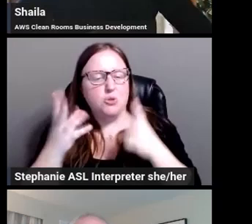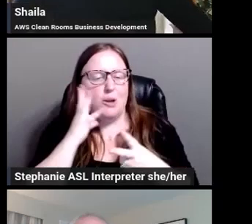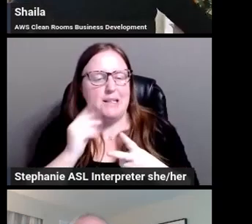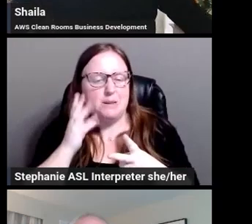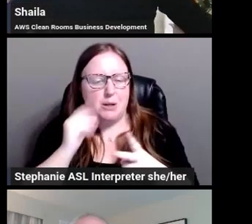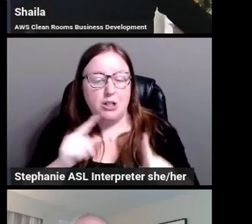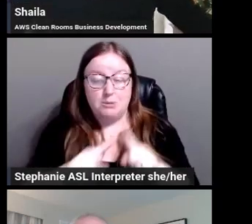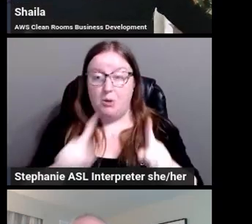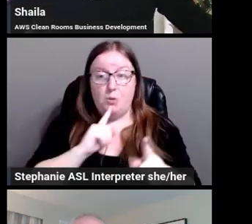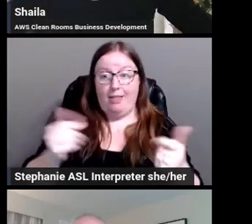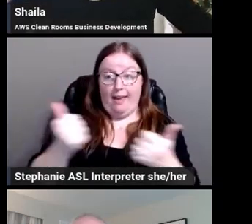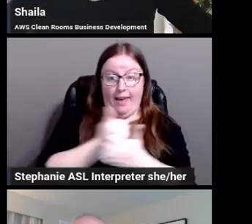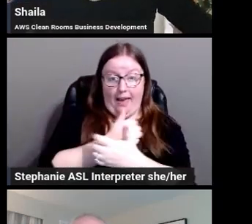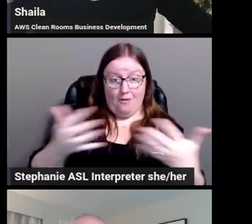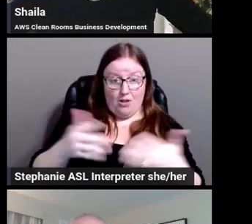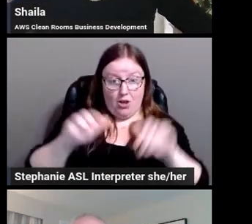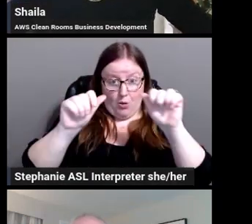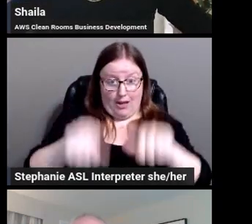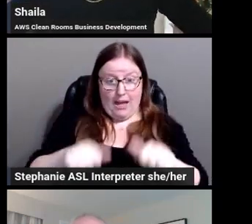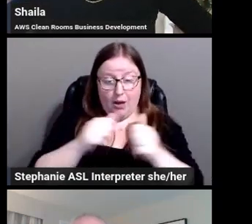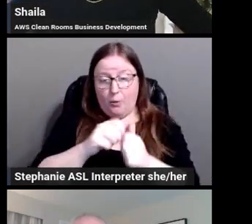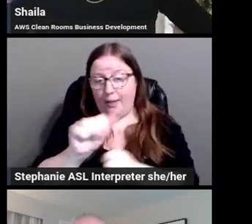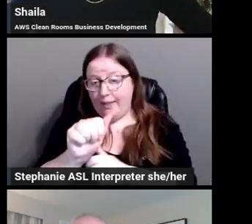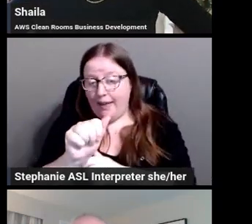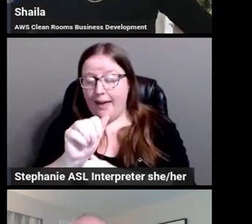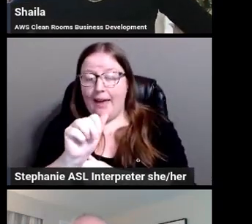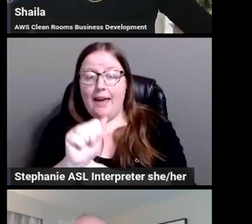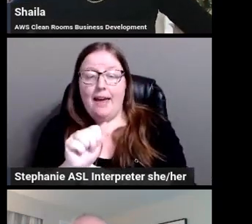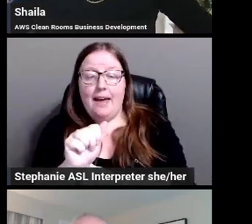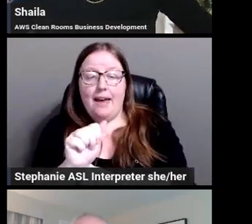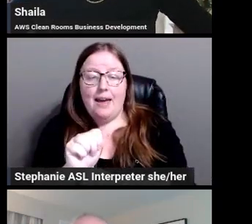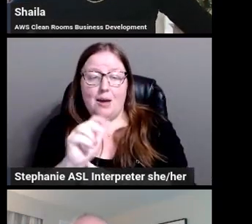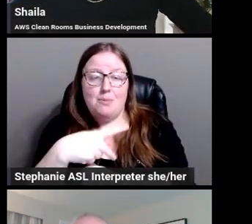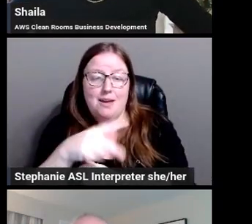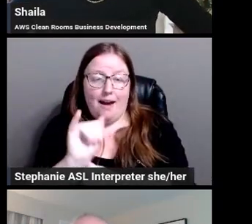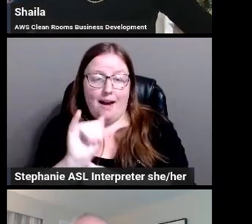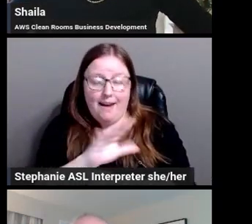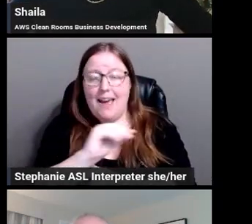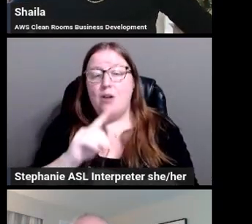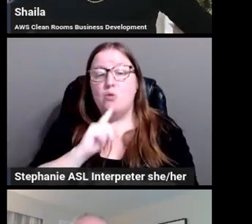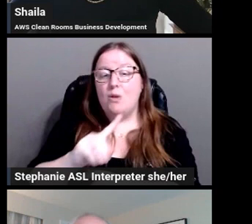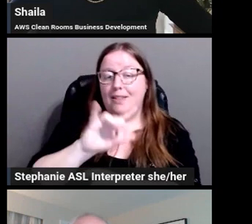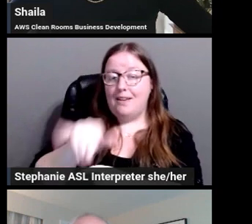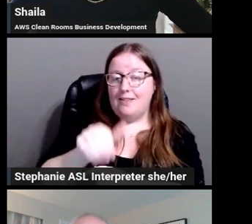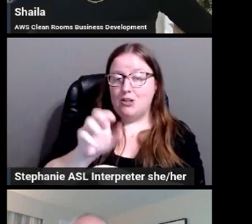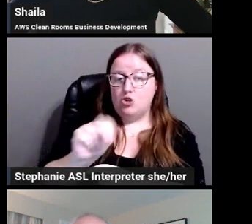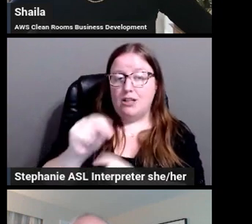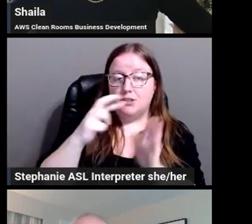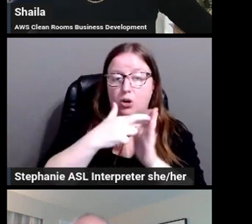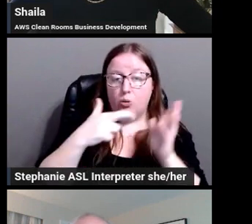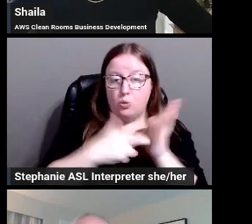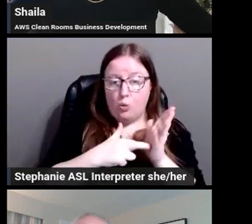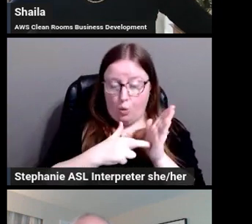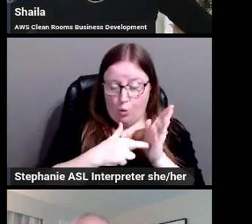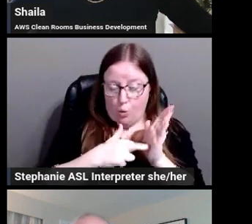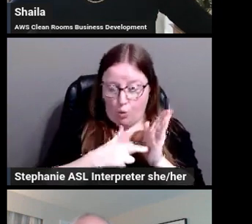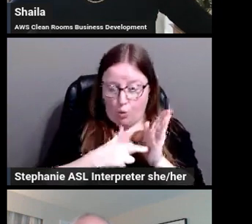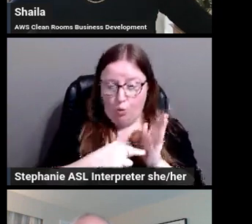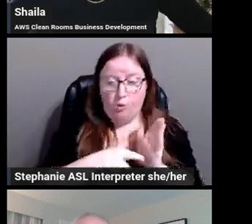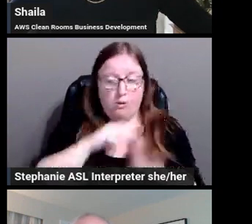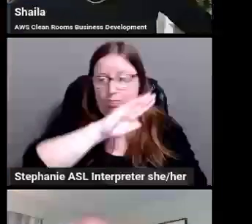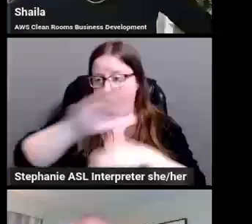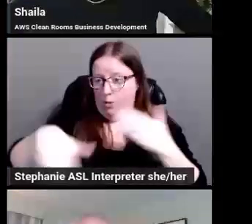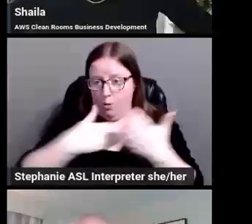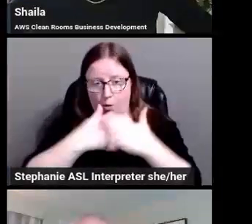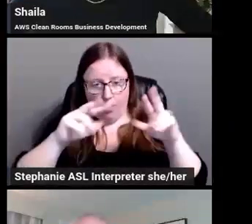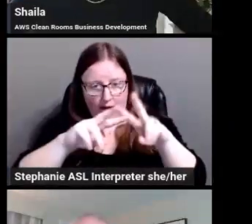everything with API calls, and in fact, feed this entire JSON rule as feed this entire analysis